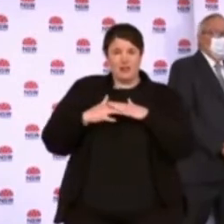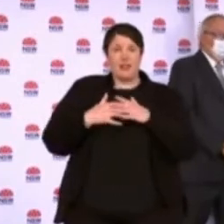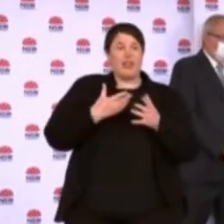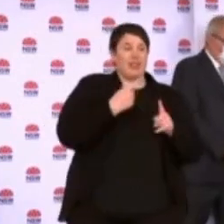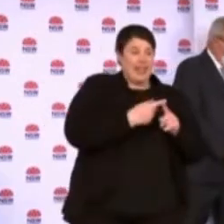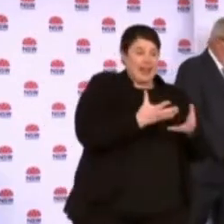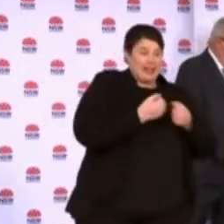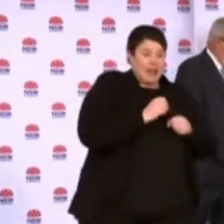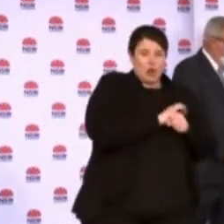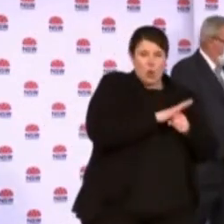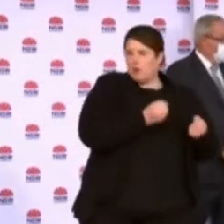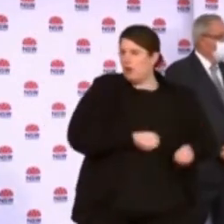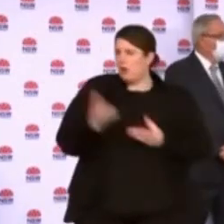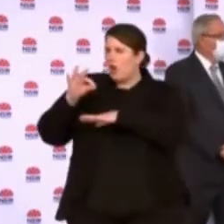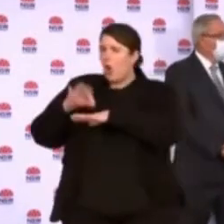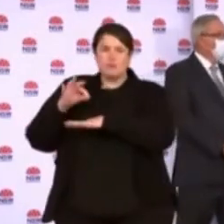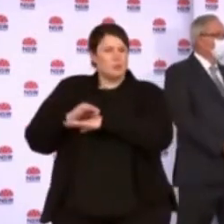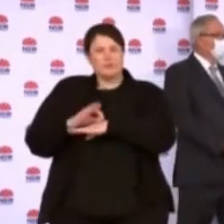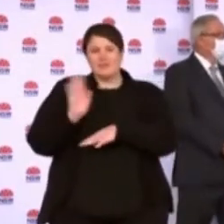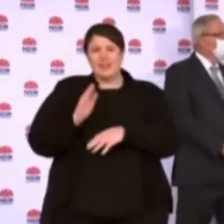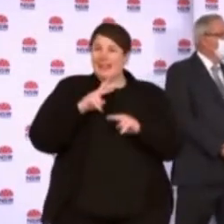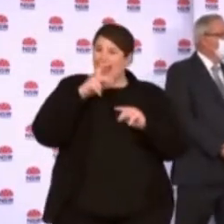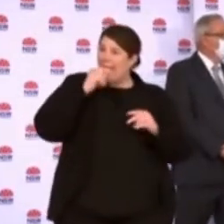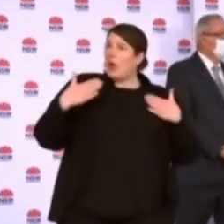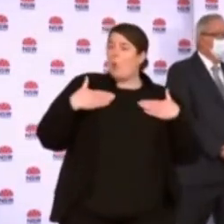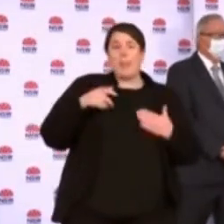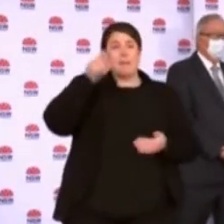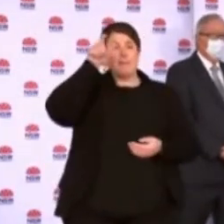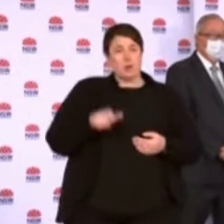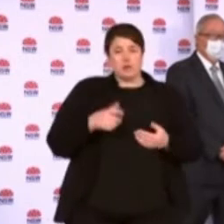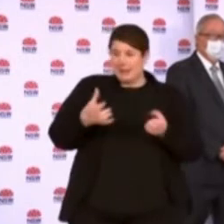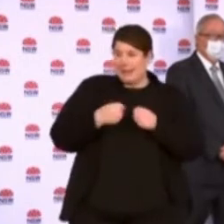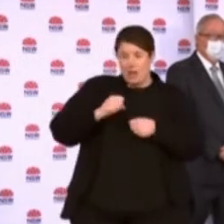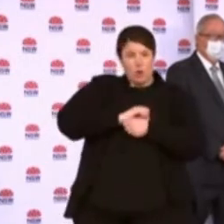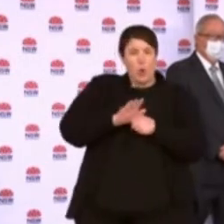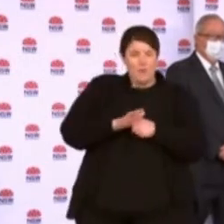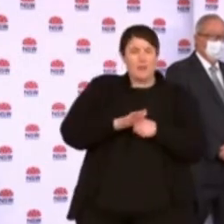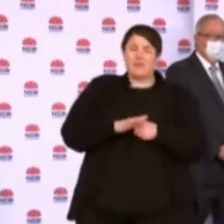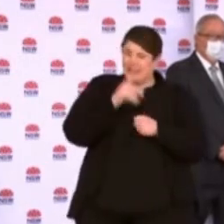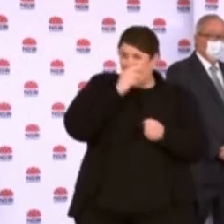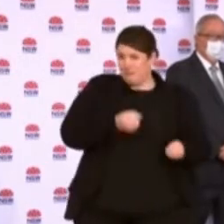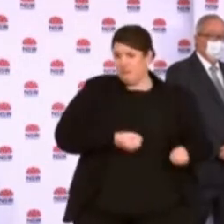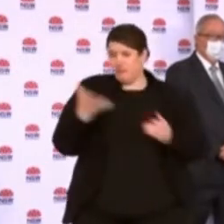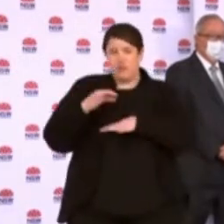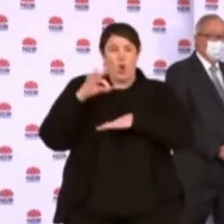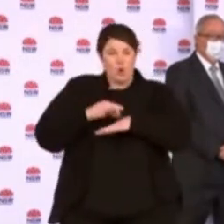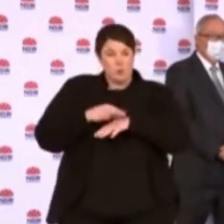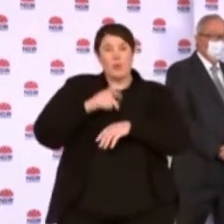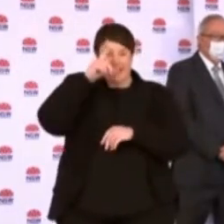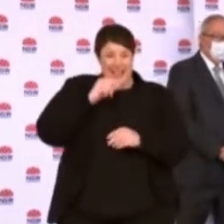COVID. COVID is a serious disease and is associated with hospitalisation in